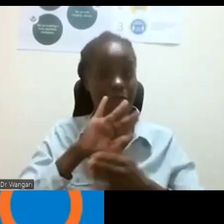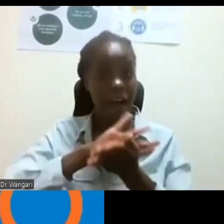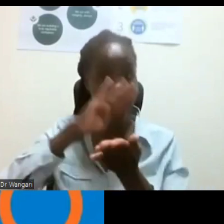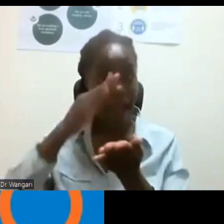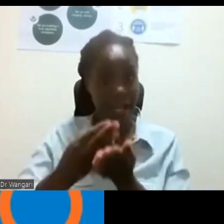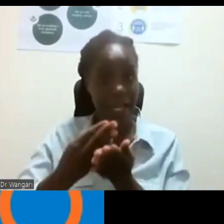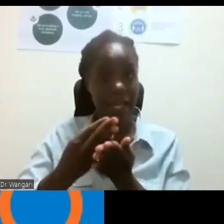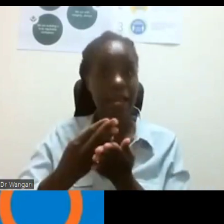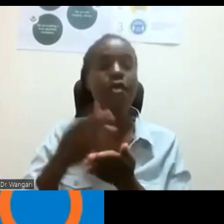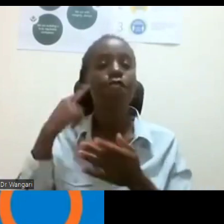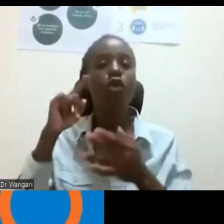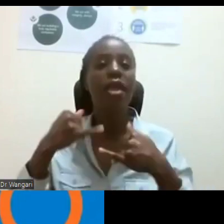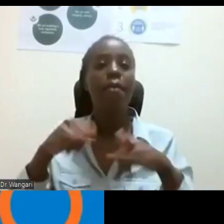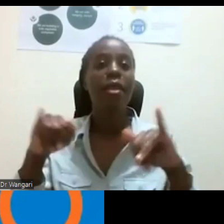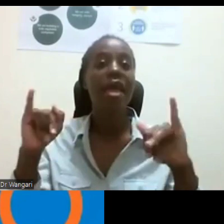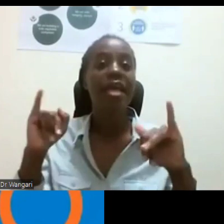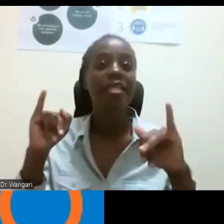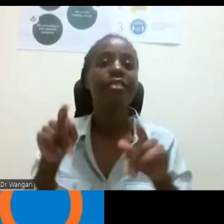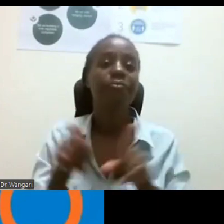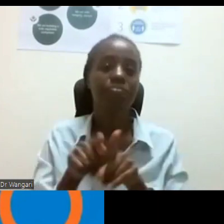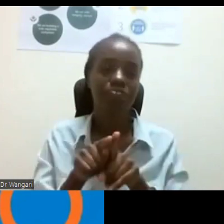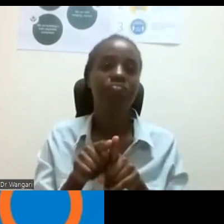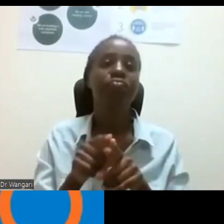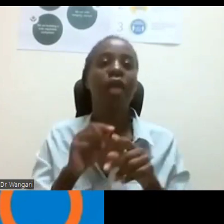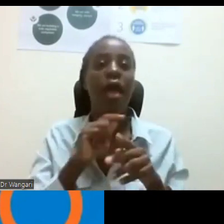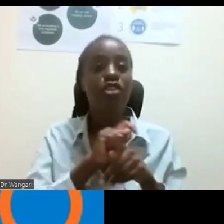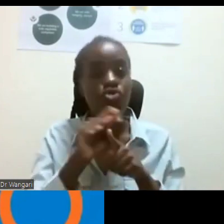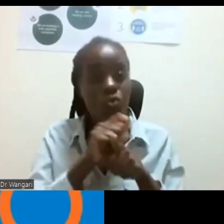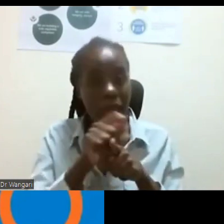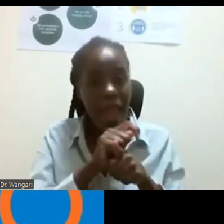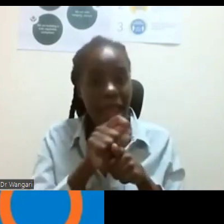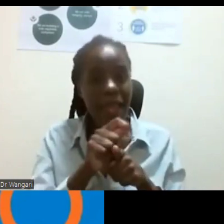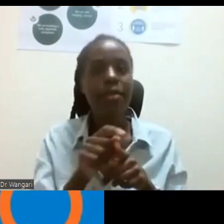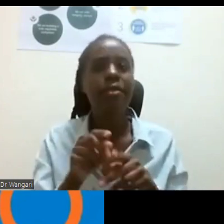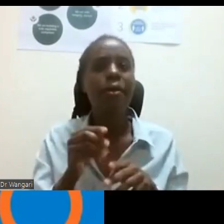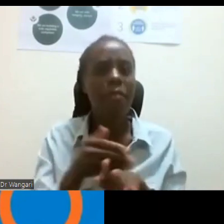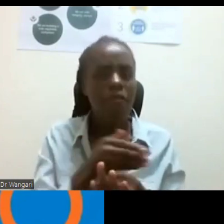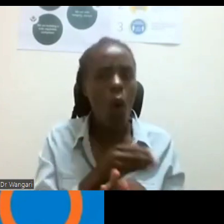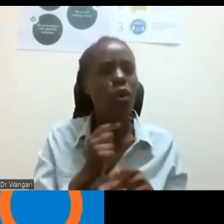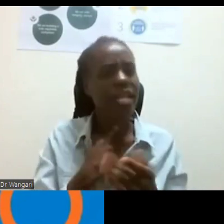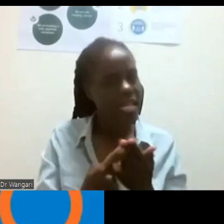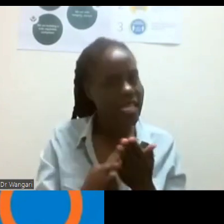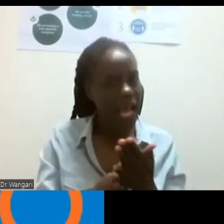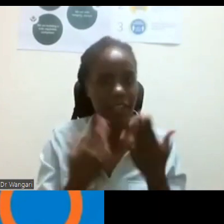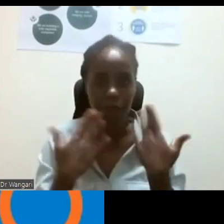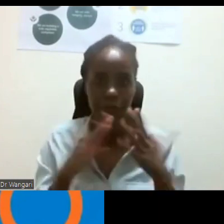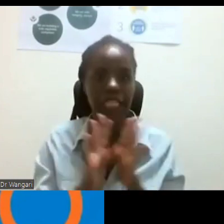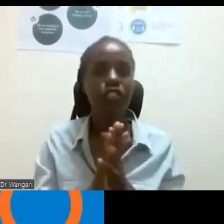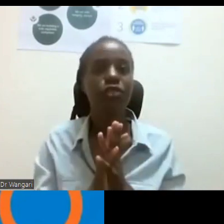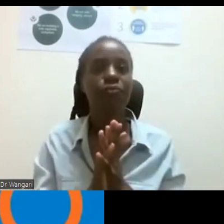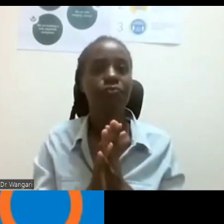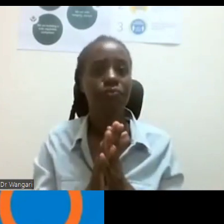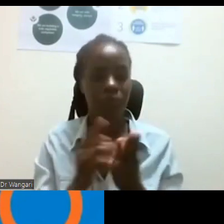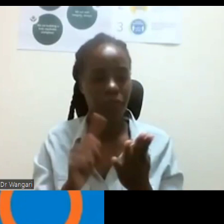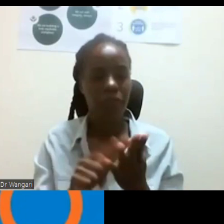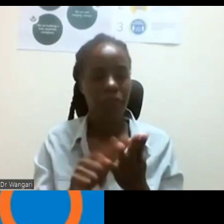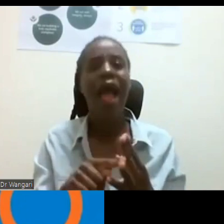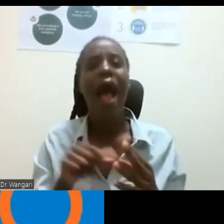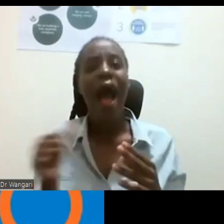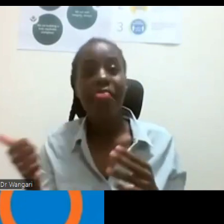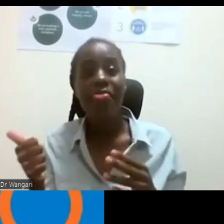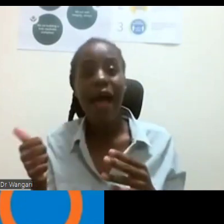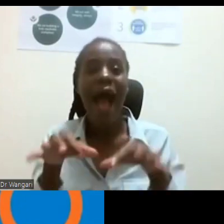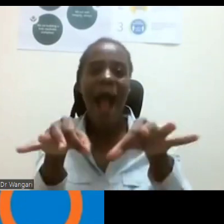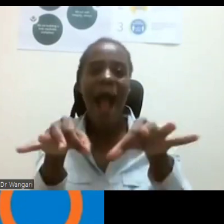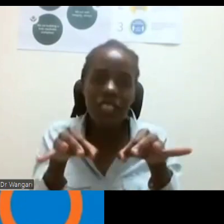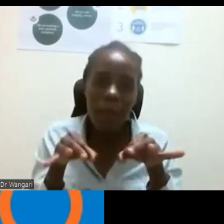implementing programs, training of health workers, and some of that we've discussed already. There's the aspect that relates to accountability mechanisms. So